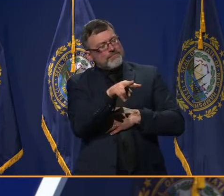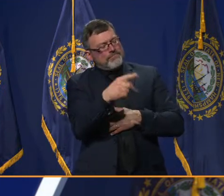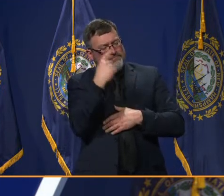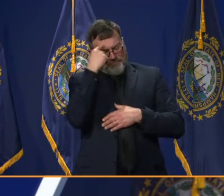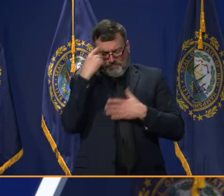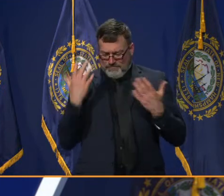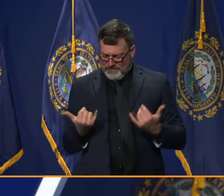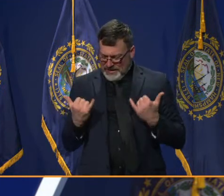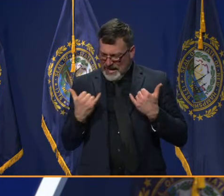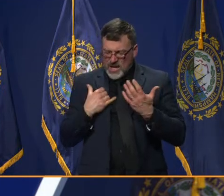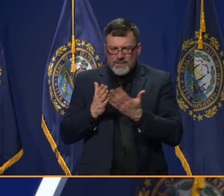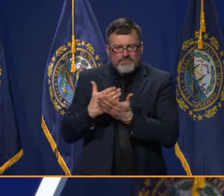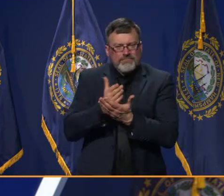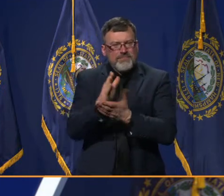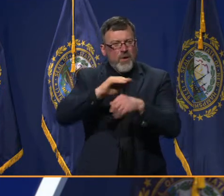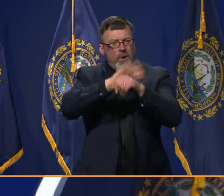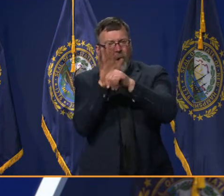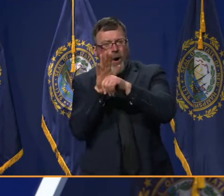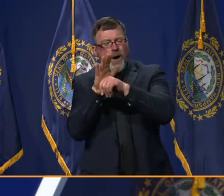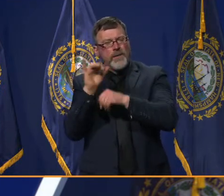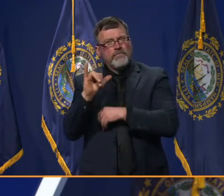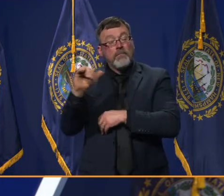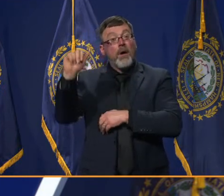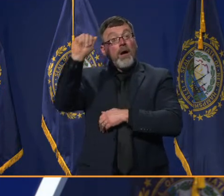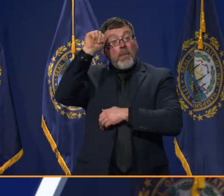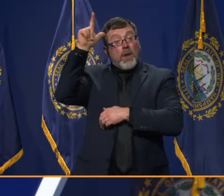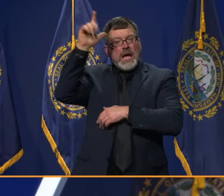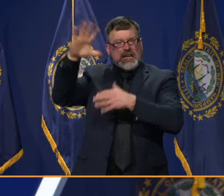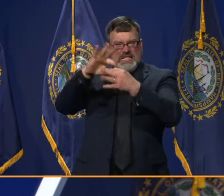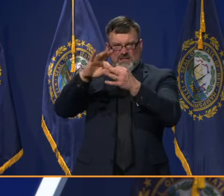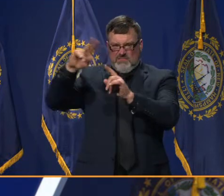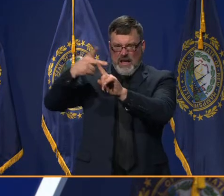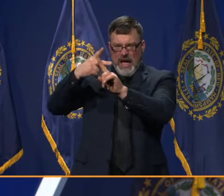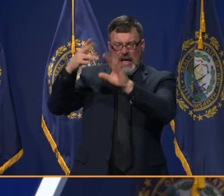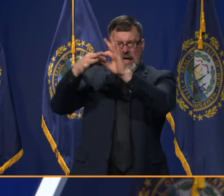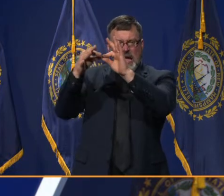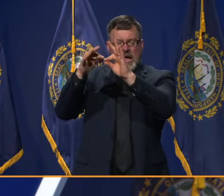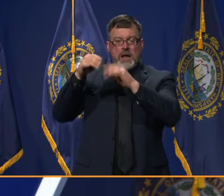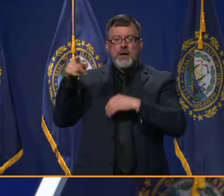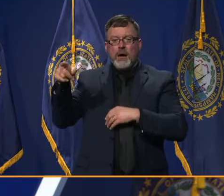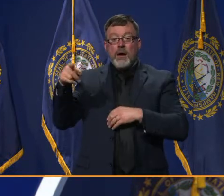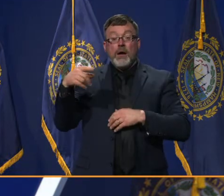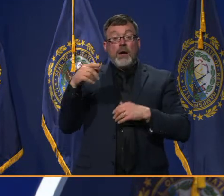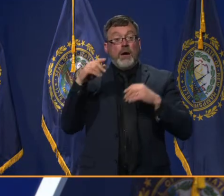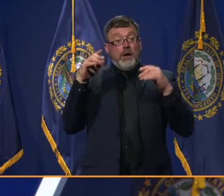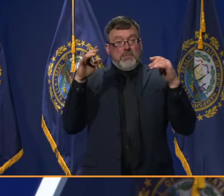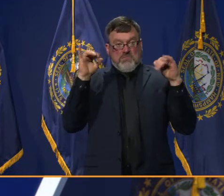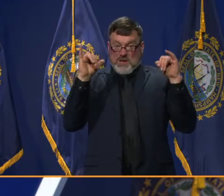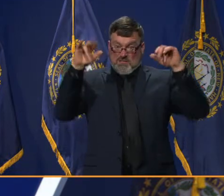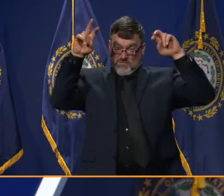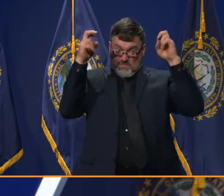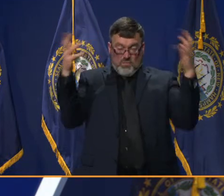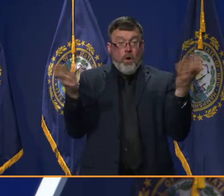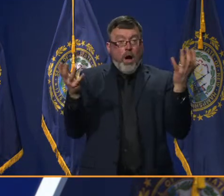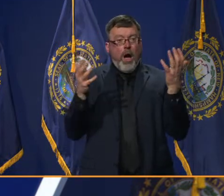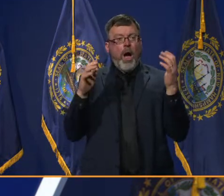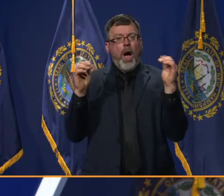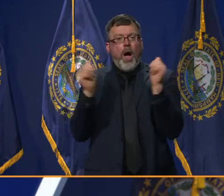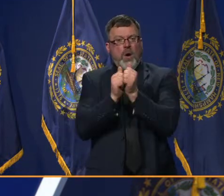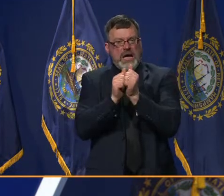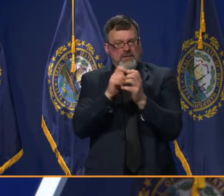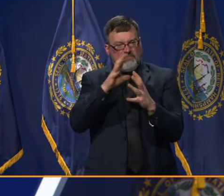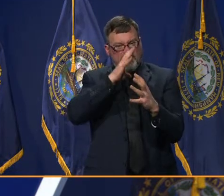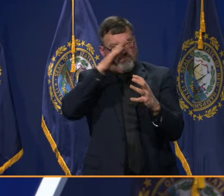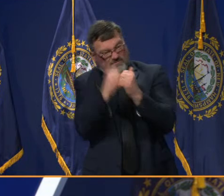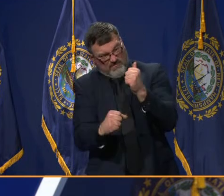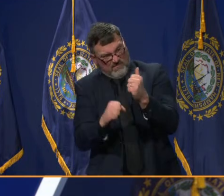It's uniquely fitting, frankly. It's a small excerpt, and he said, "With malice toward none, with charity